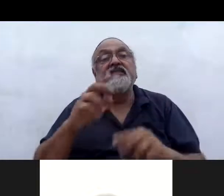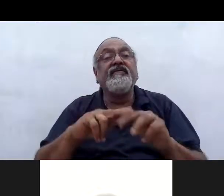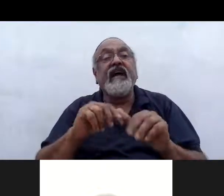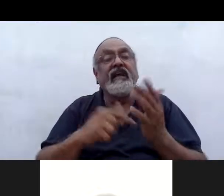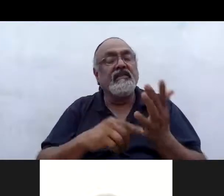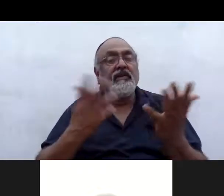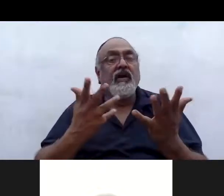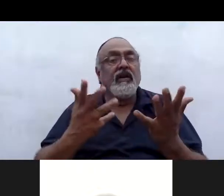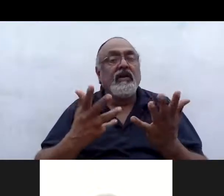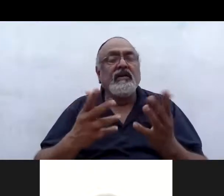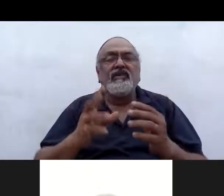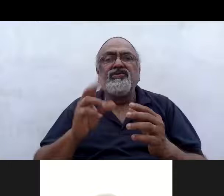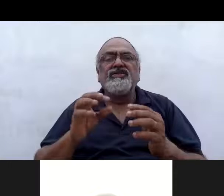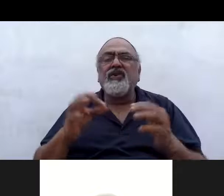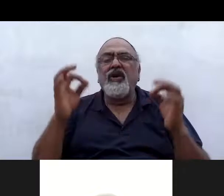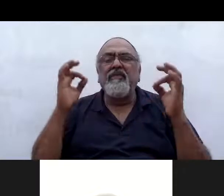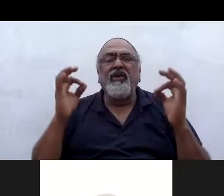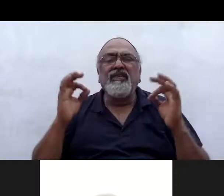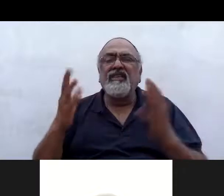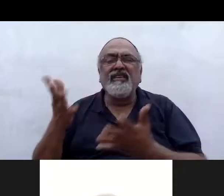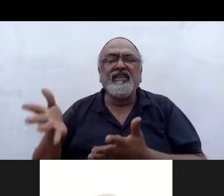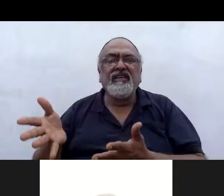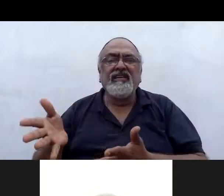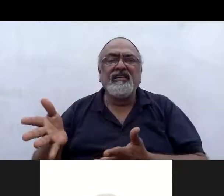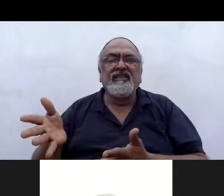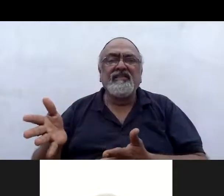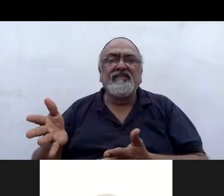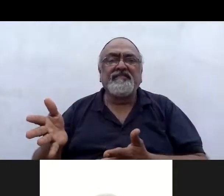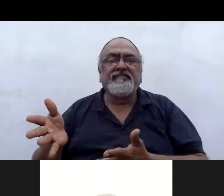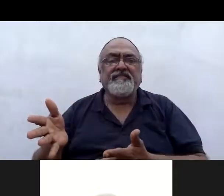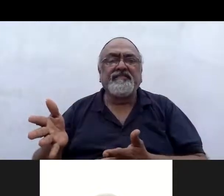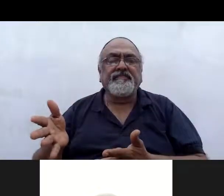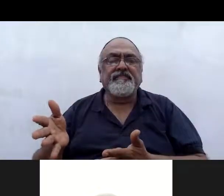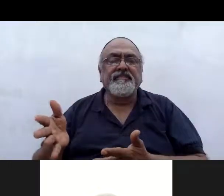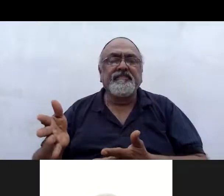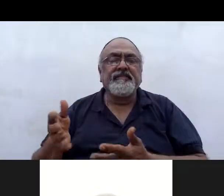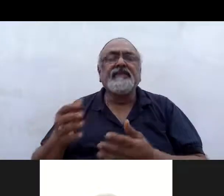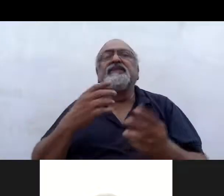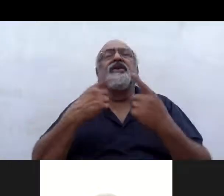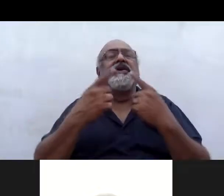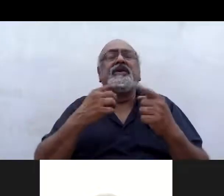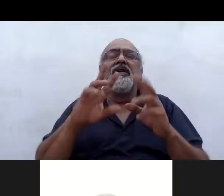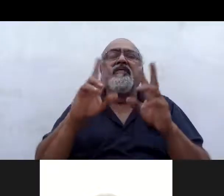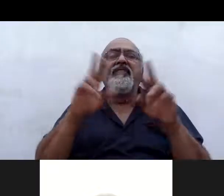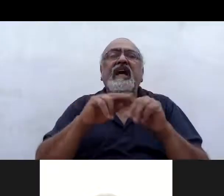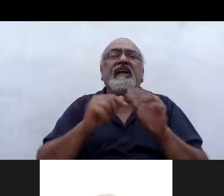in the judgment is not that of that importance. It is just discussing